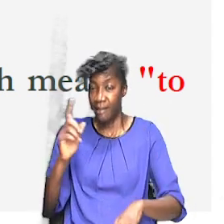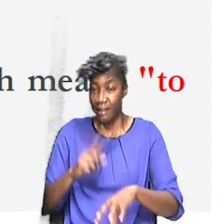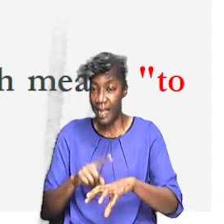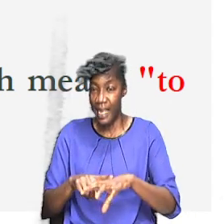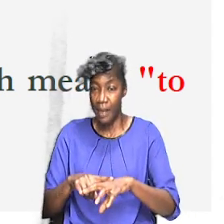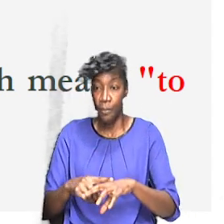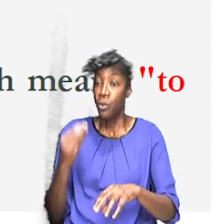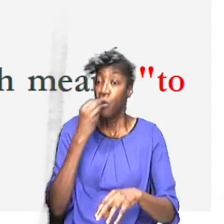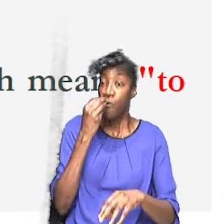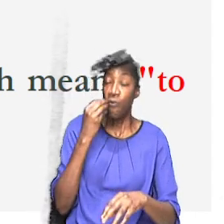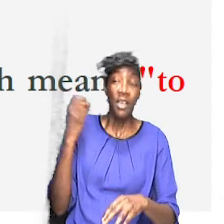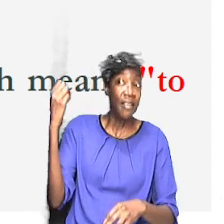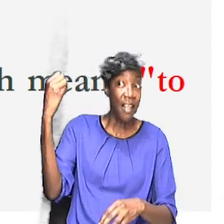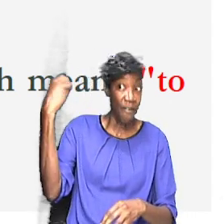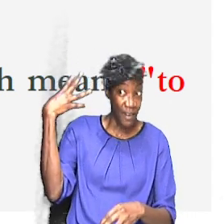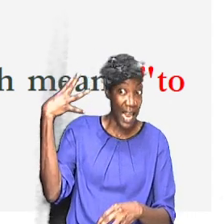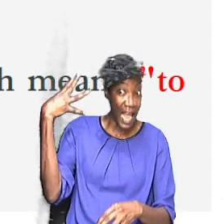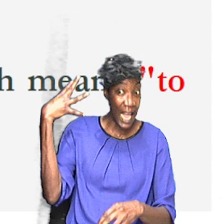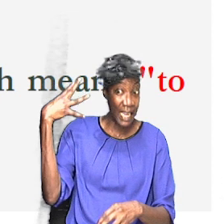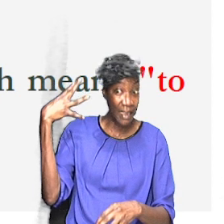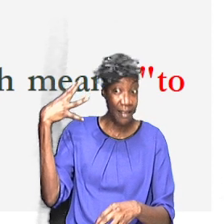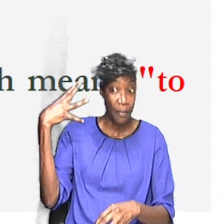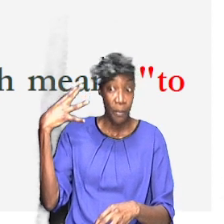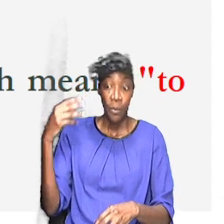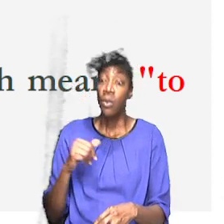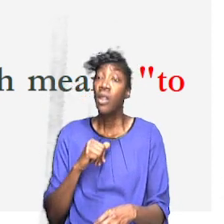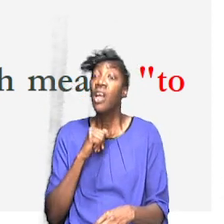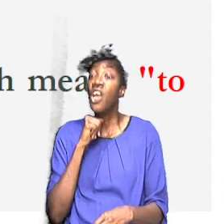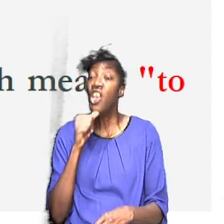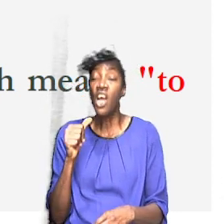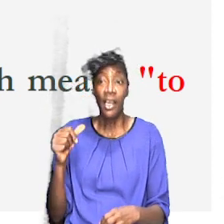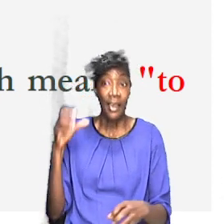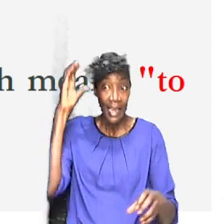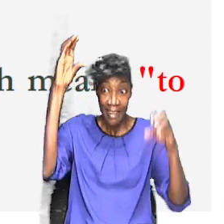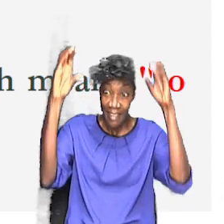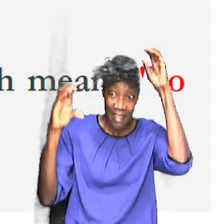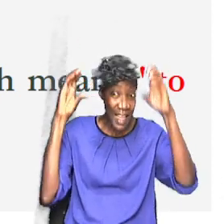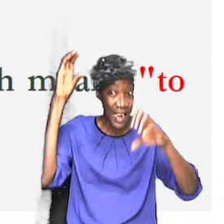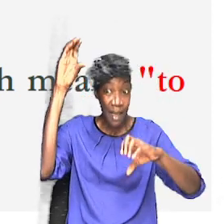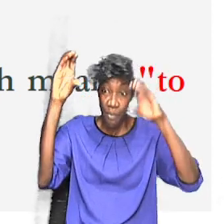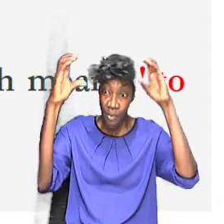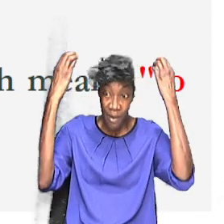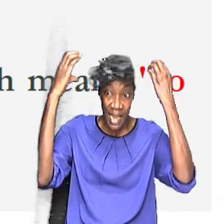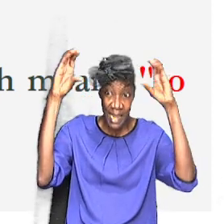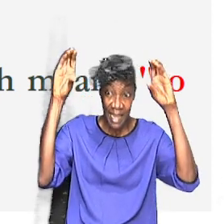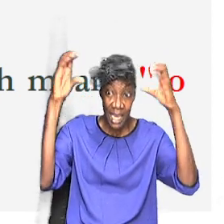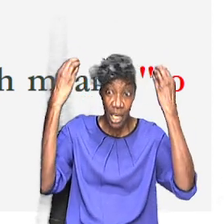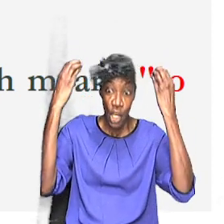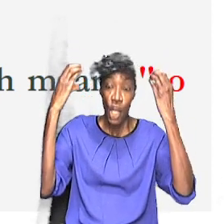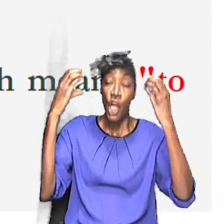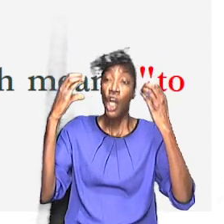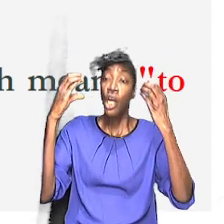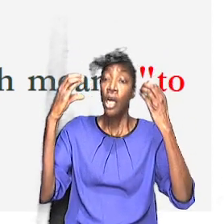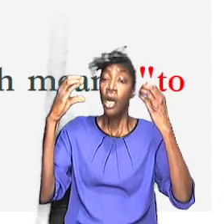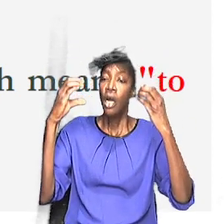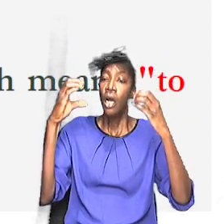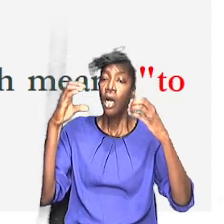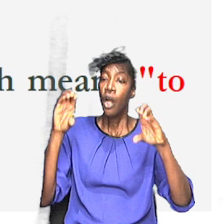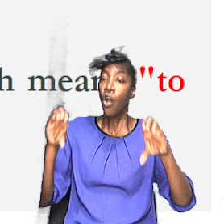Lights. And you would think that they're actually celebrating Christmas, but what they're not celebrating Christmas, because they don't believe in Jesus. What they're